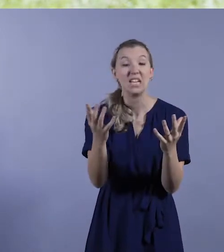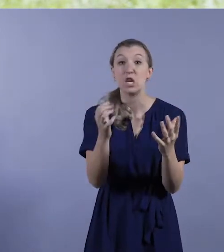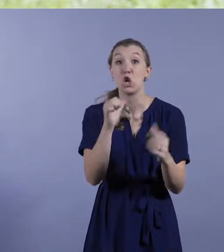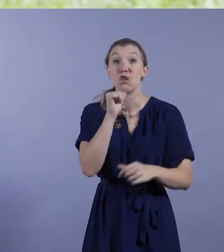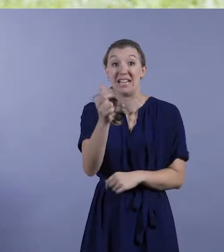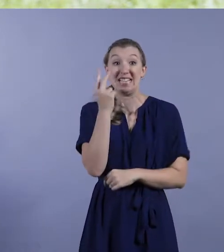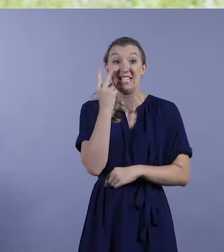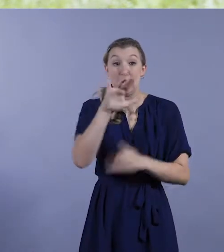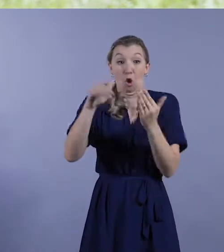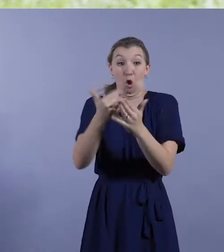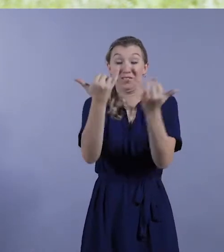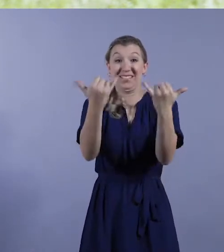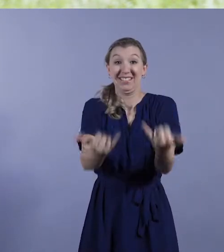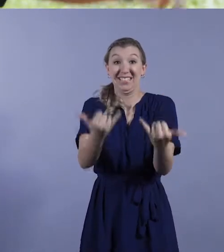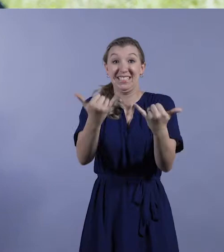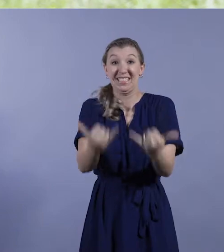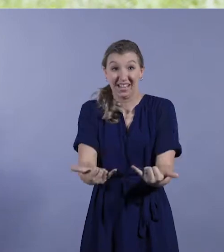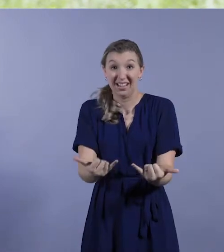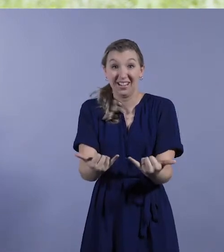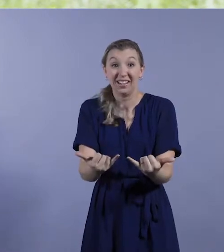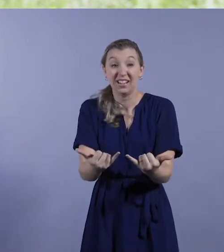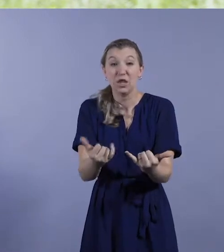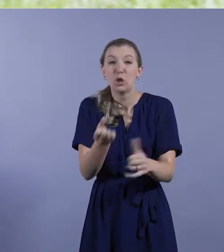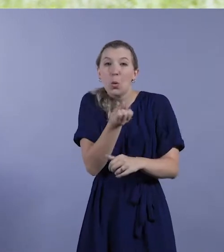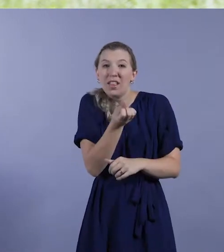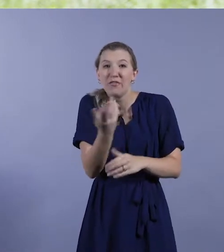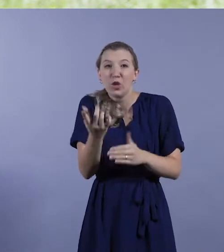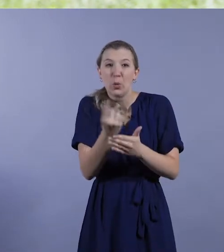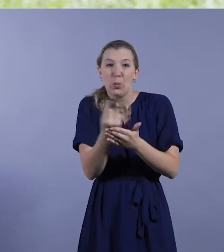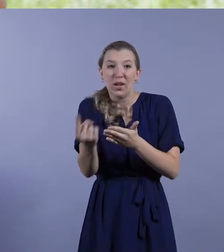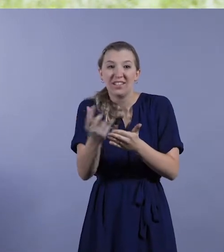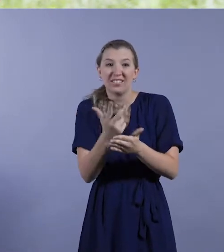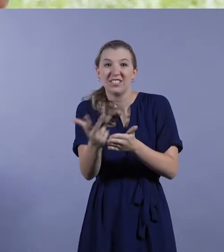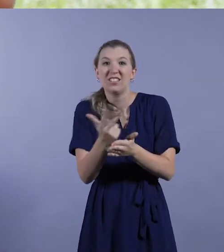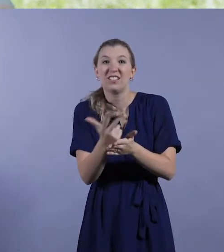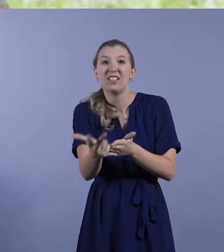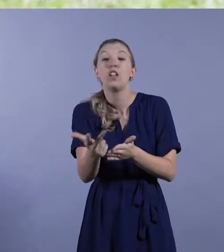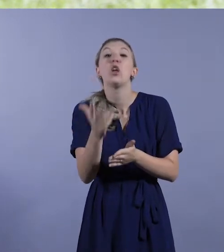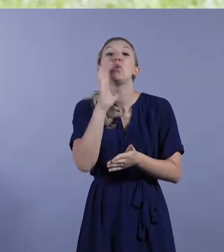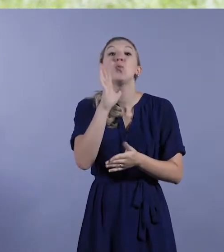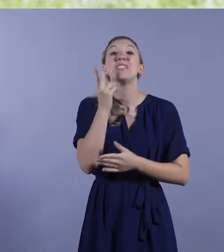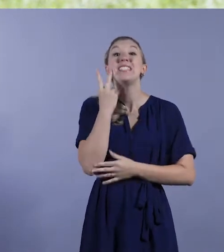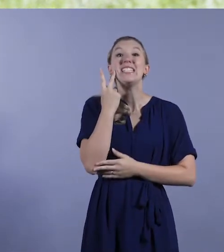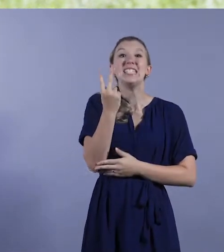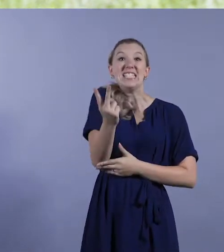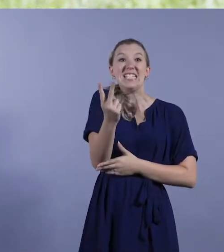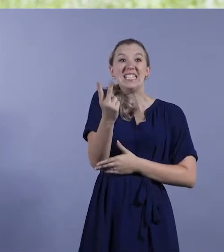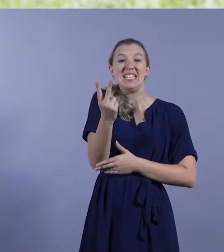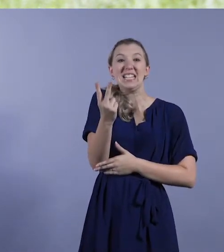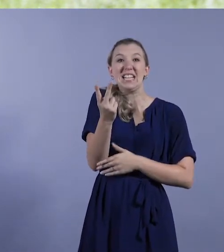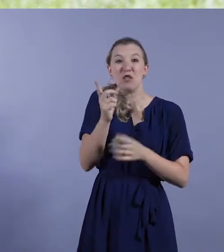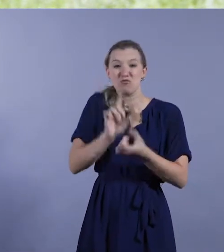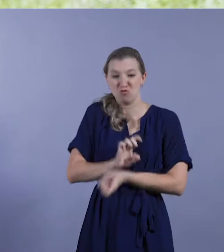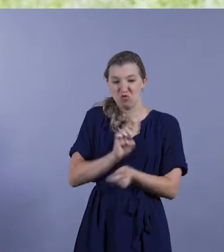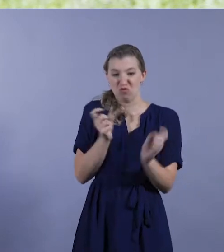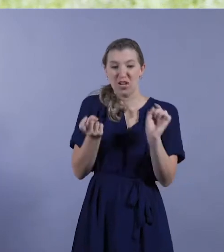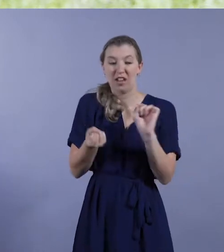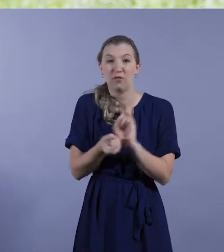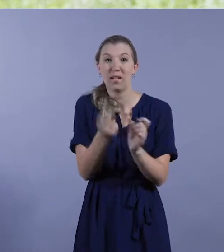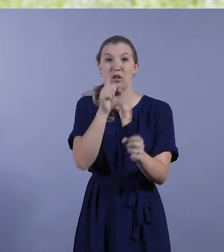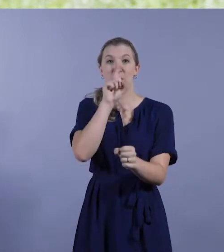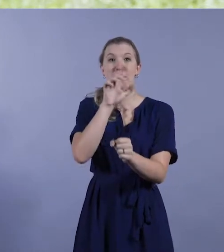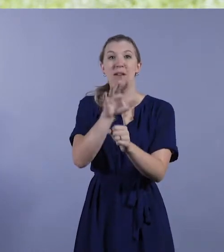get to see them all today. And so in subsequent weeks, you will again just see the life transformation and the